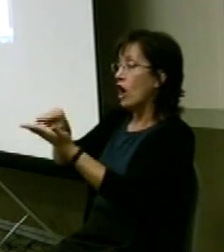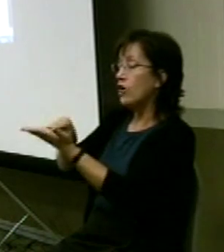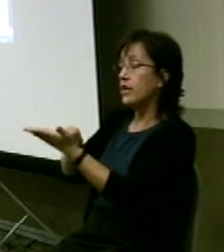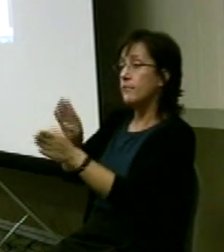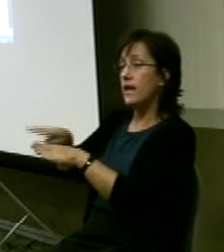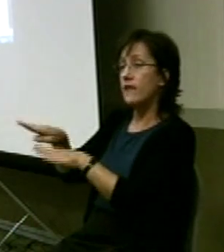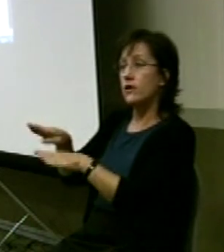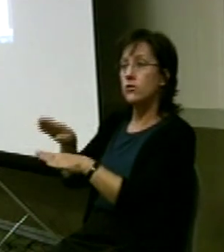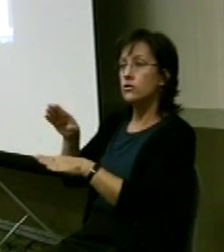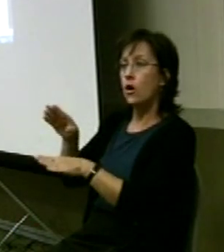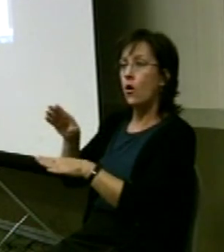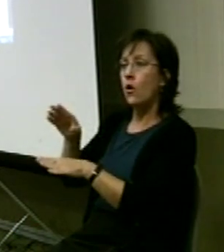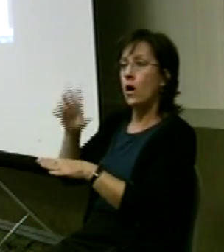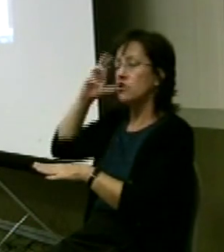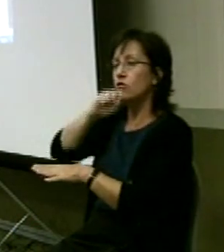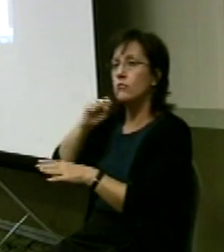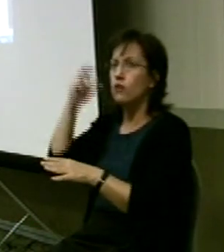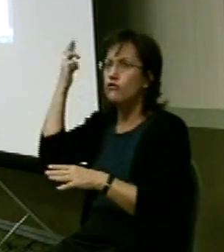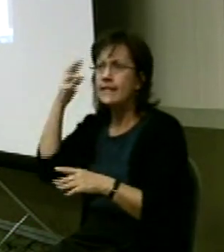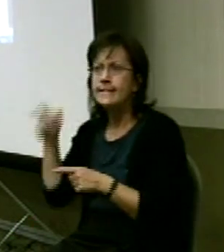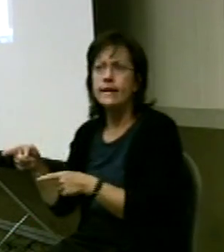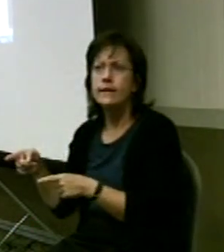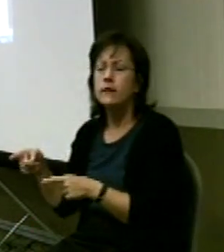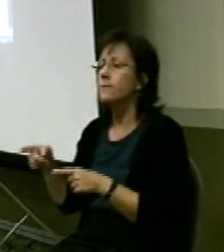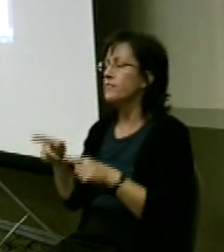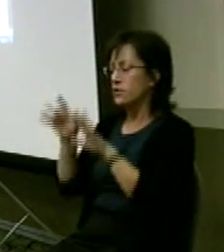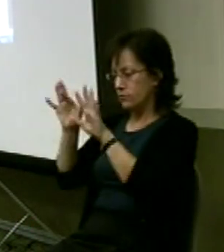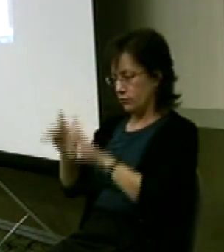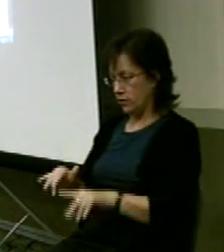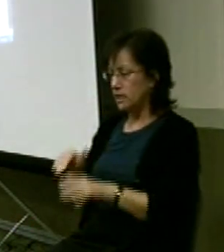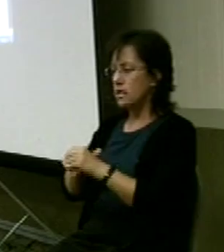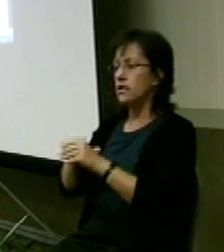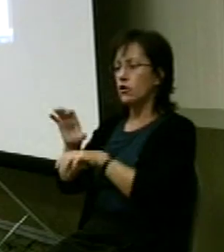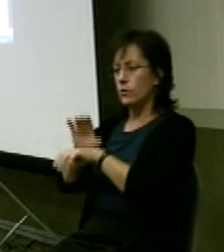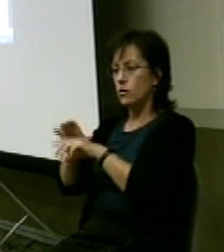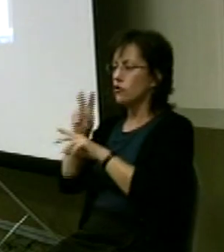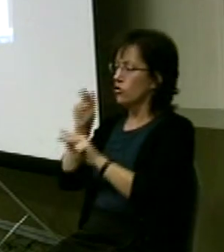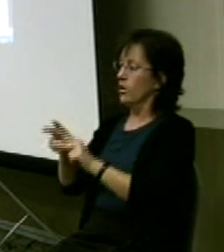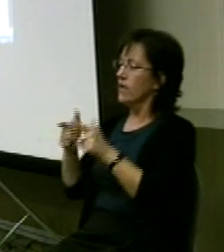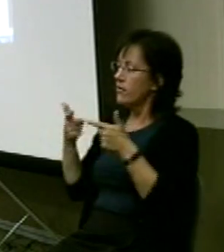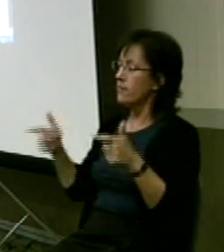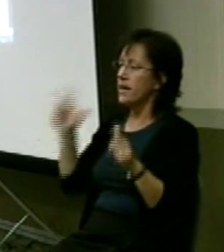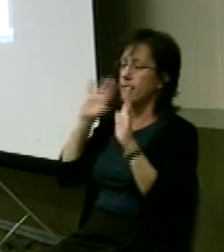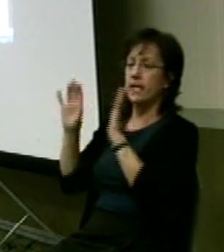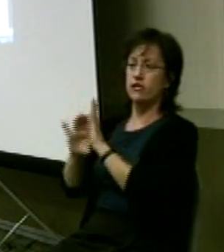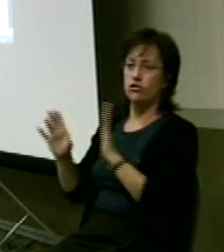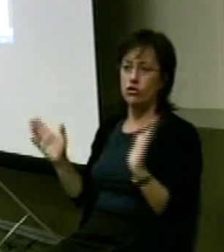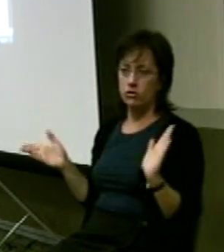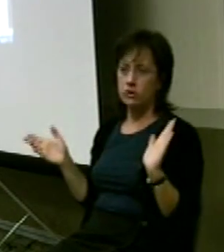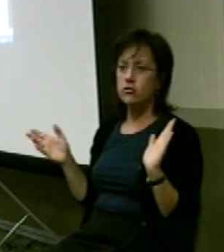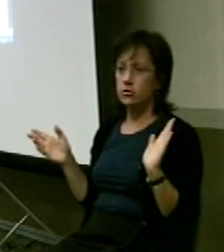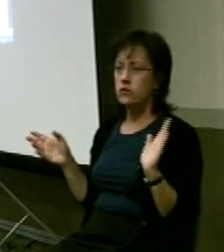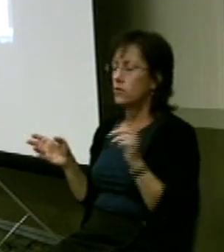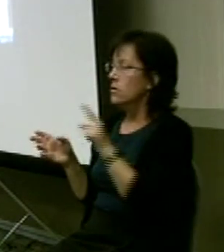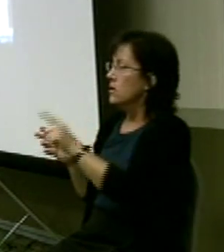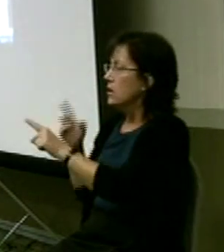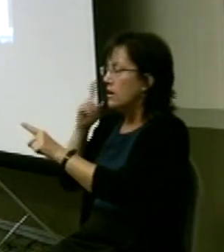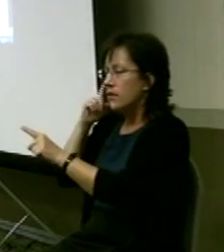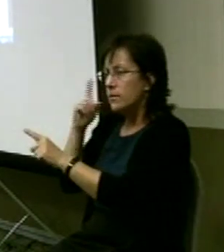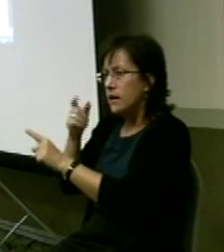behavior, remember, we're not assuming causality. We're putting it in the computer to look at it as a big picture. Now, so I'm thinking of